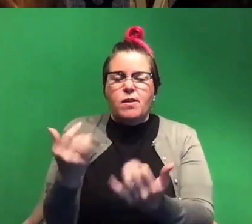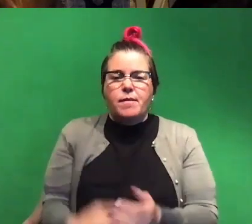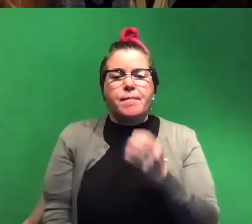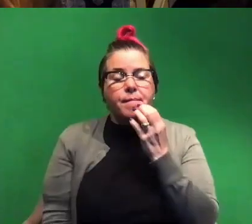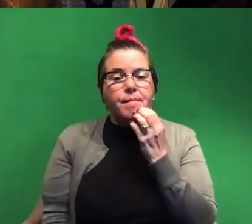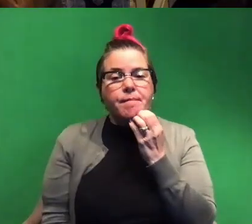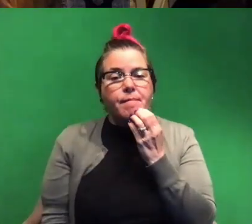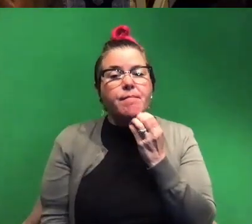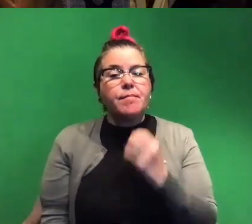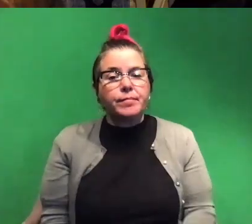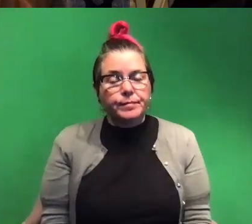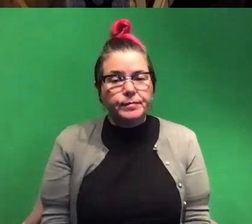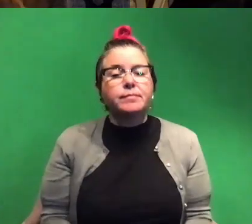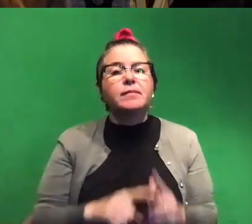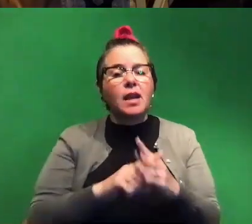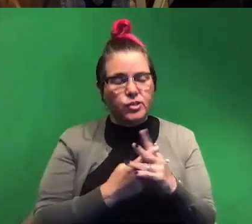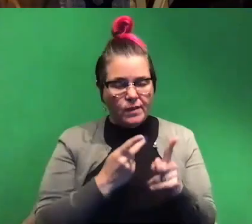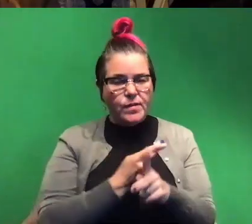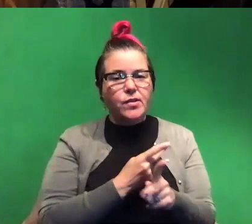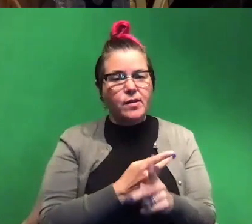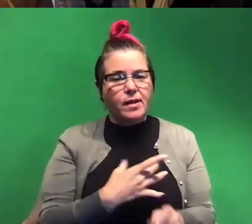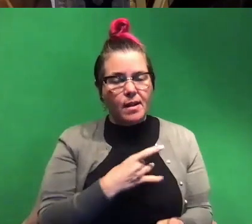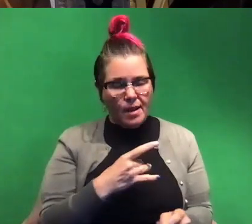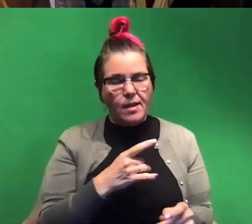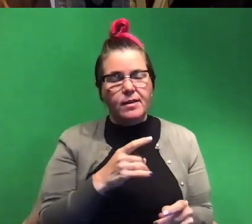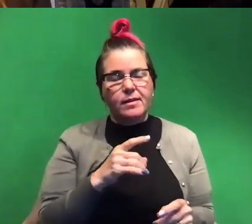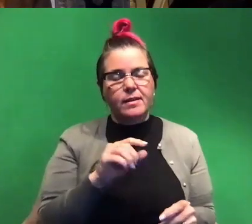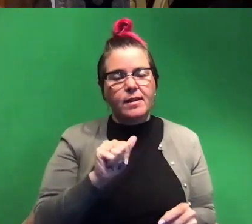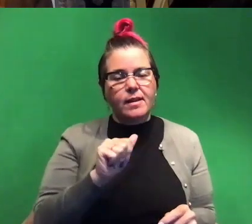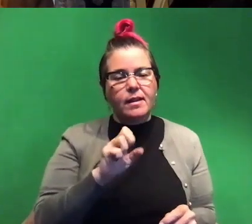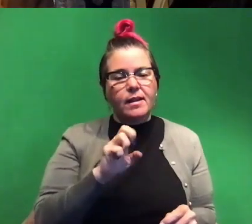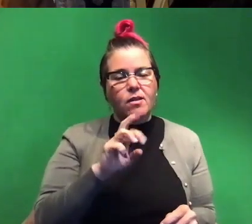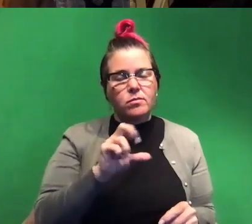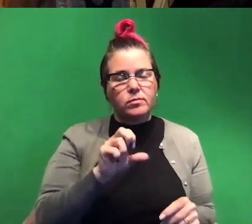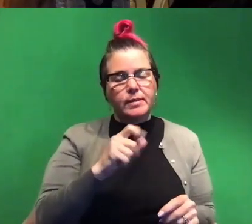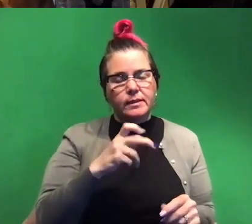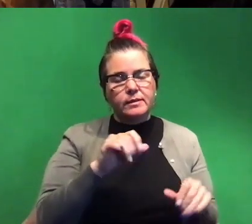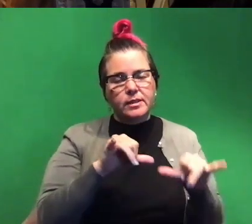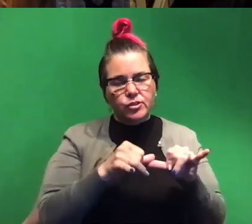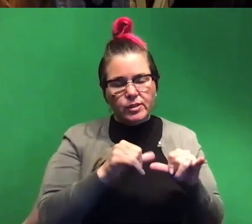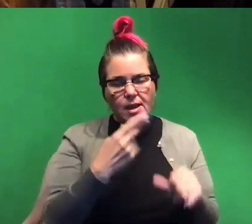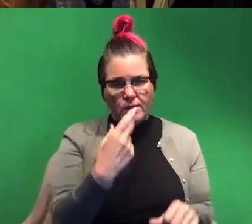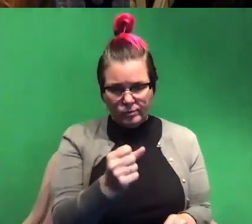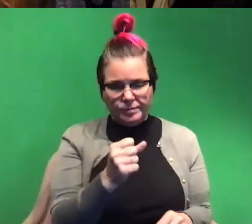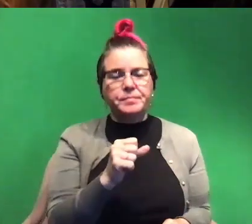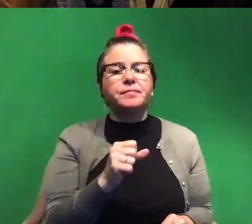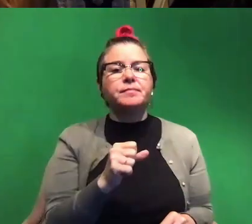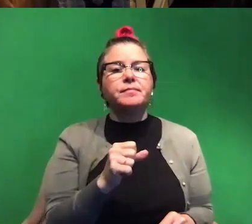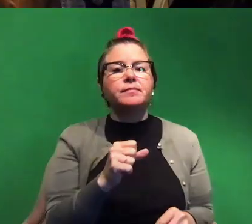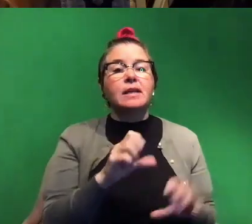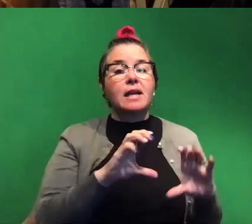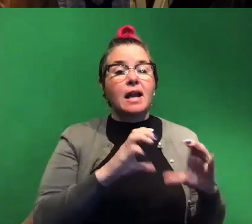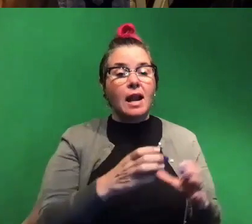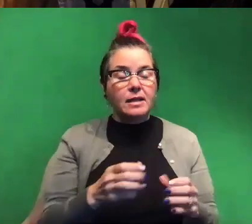are? So I started to figure out that I liked aerospace engineering in high school. I think the classes that were